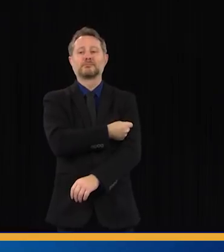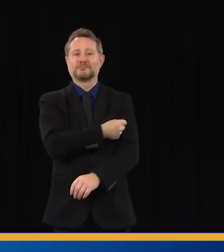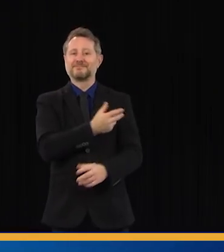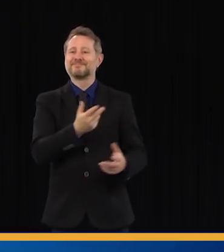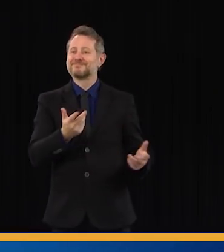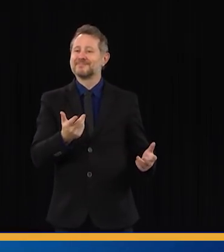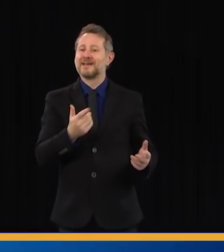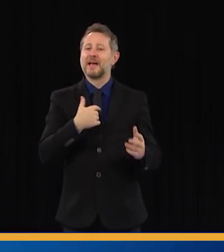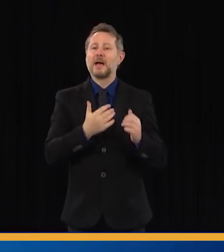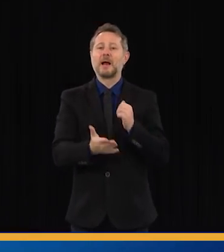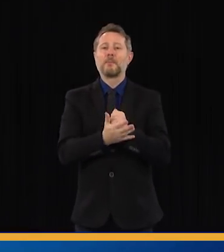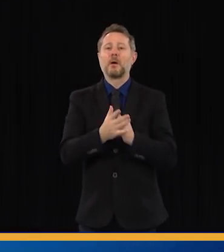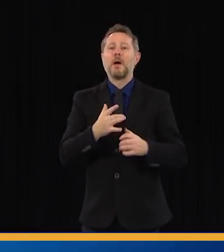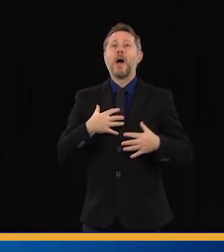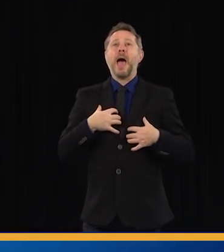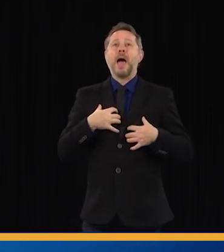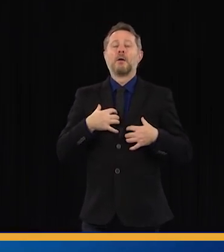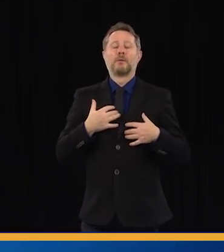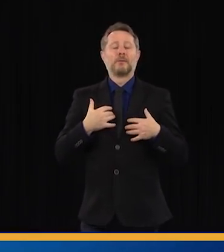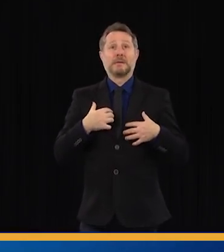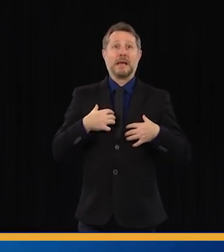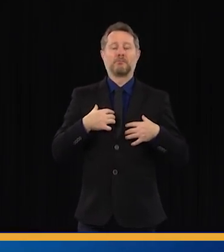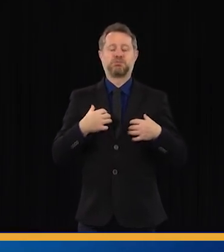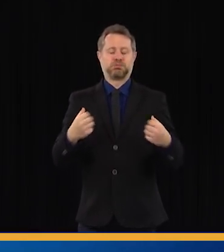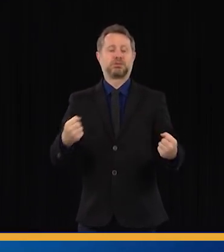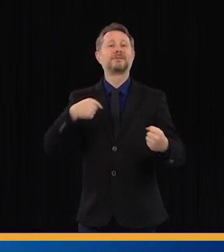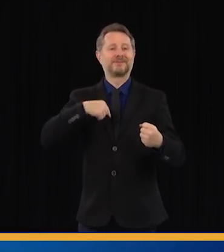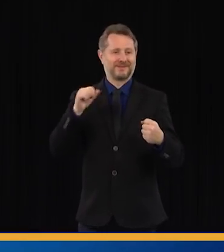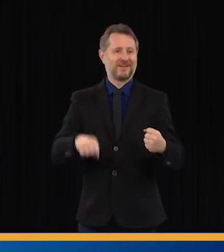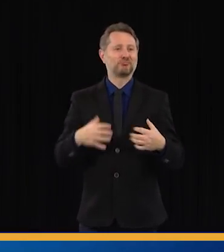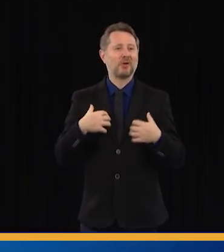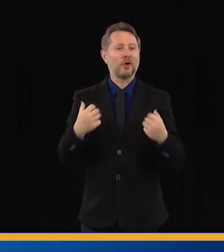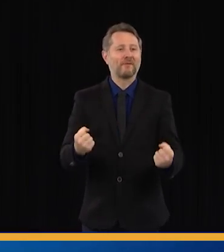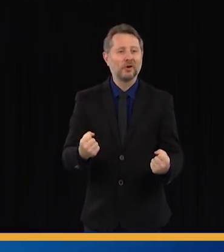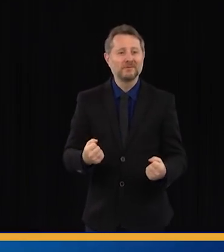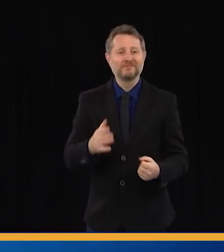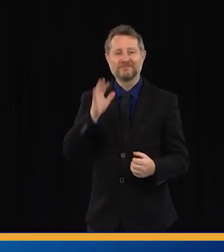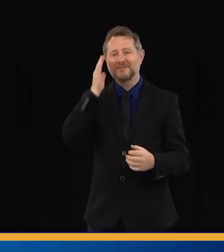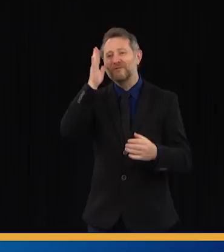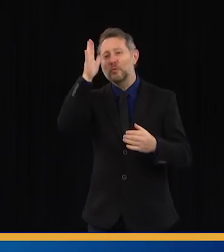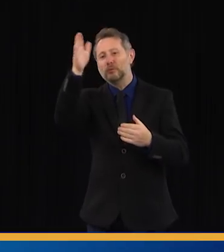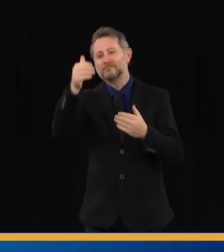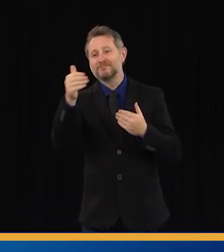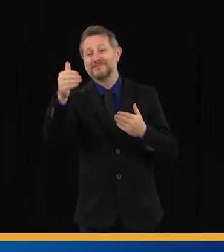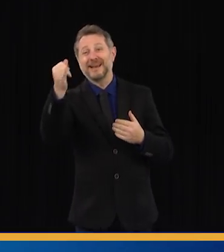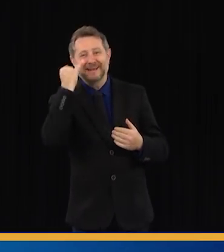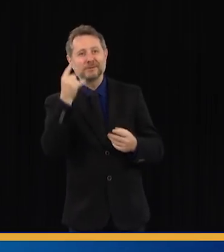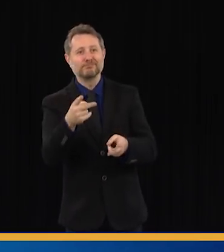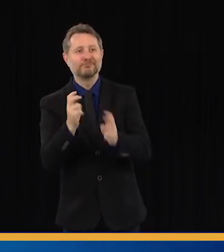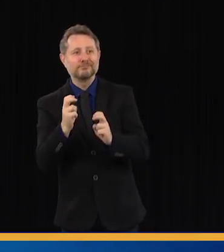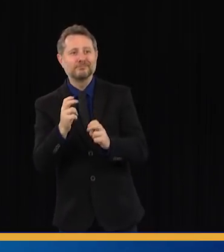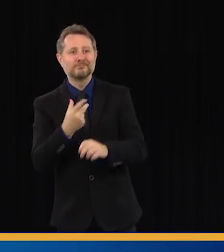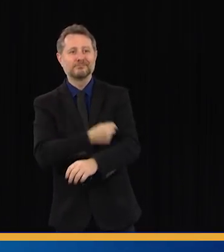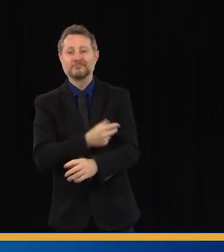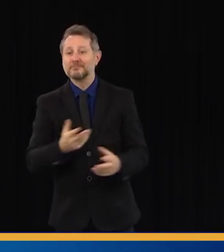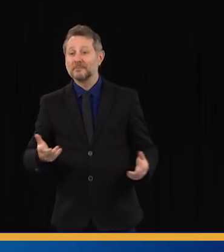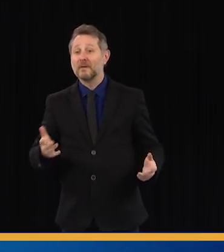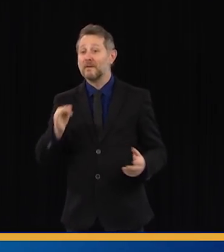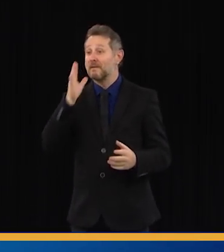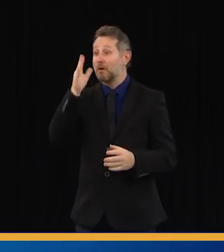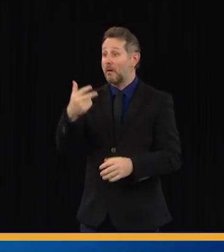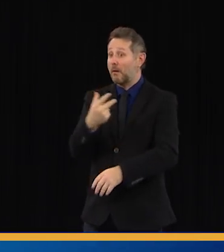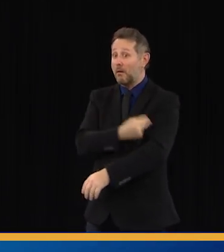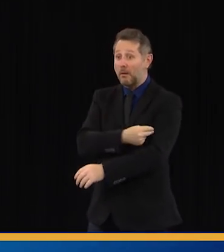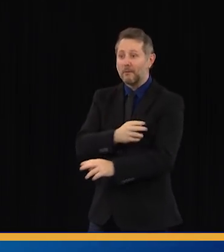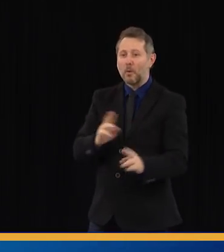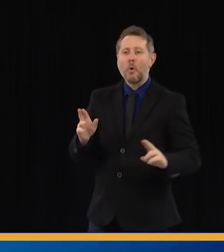that can help you treat the disease. So take another deep breath when we get to that point, because, okay, you